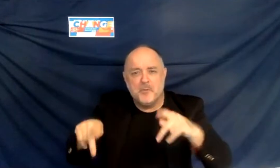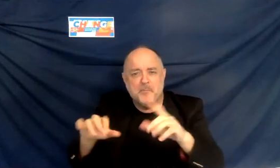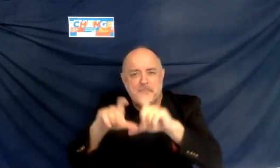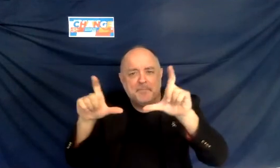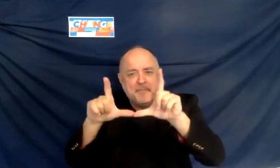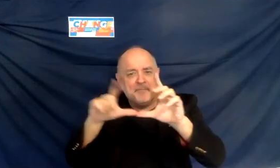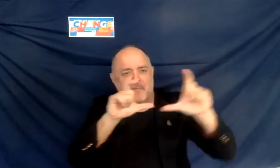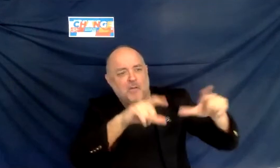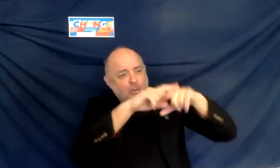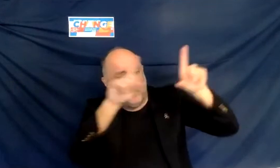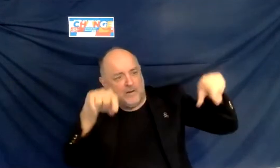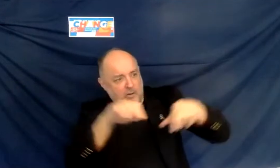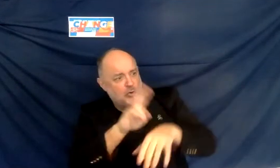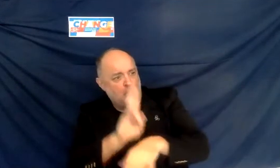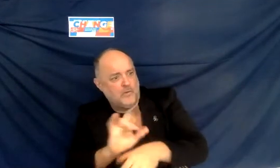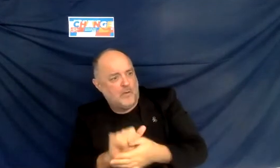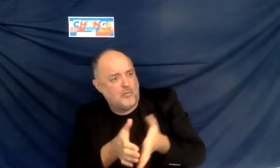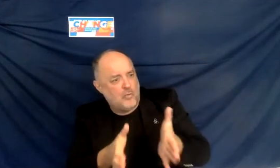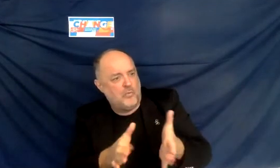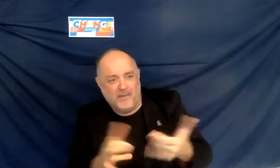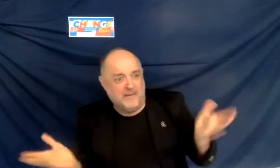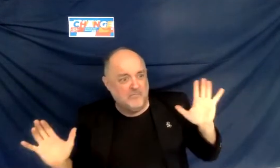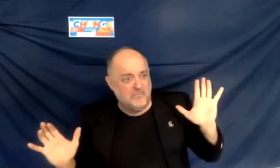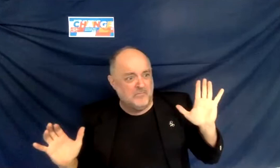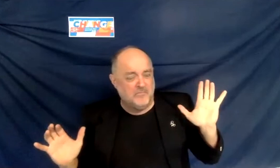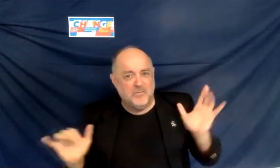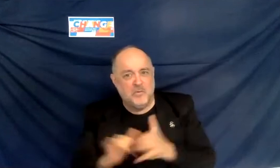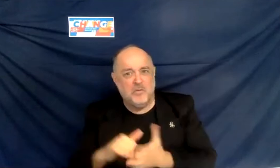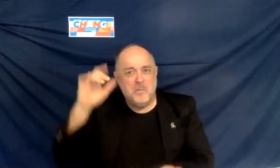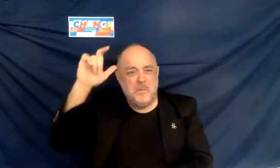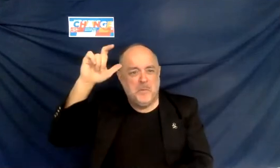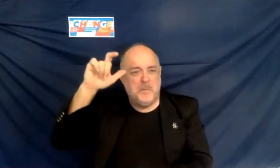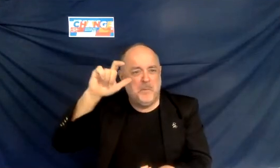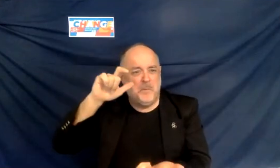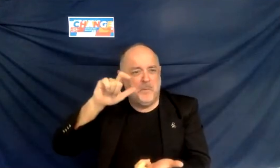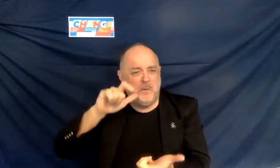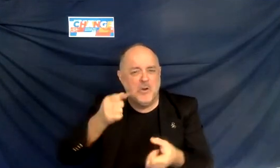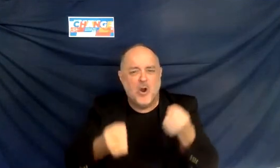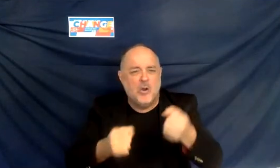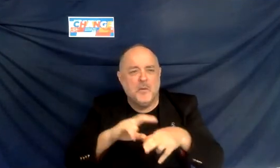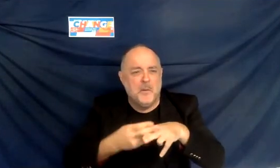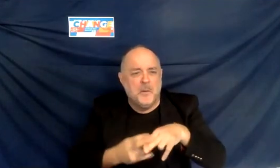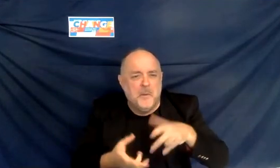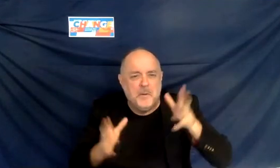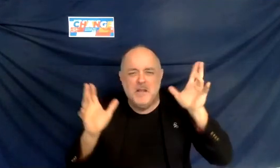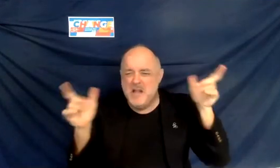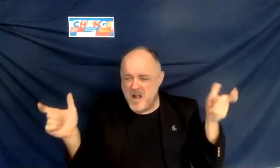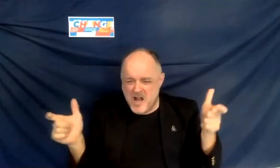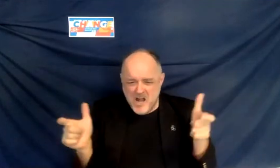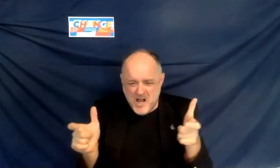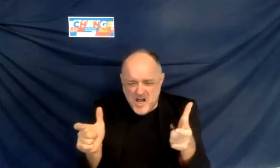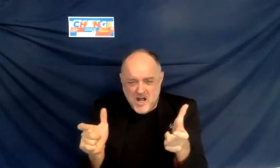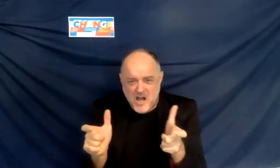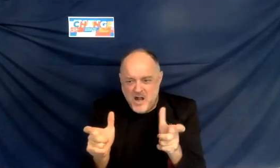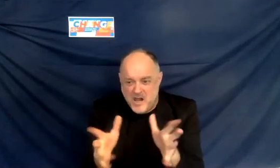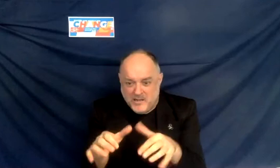like that. But that's sort of where it's going from here, which will create basically a city center that is accessible still all for